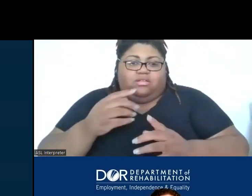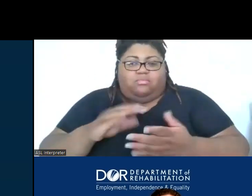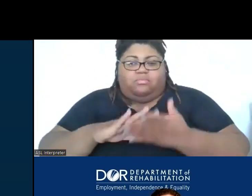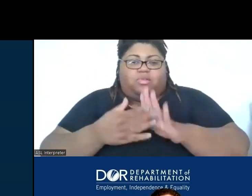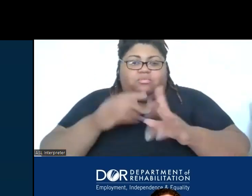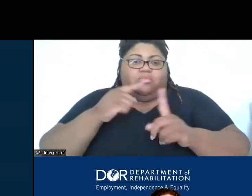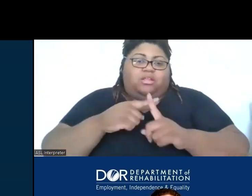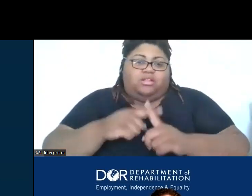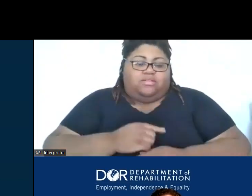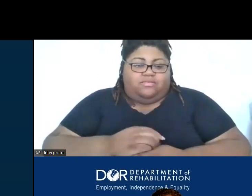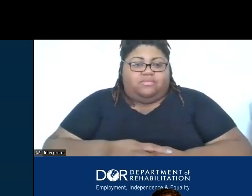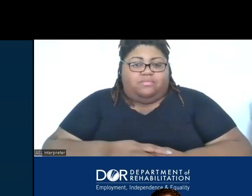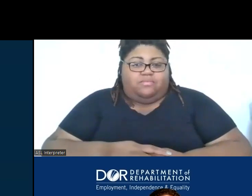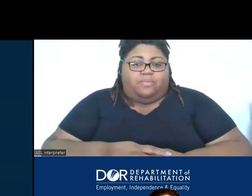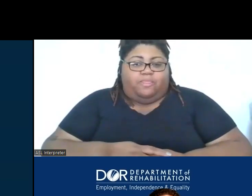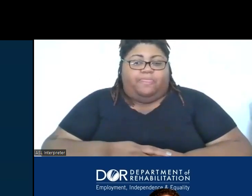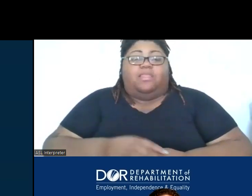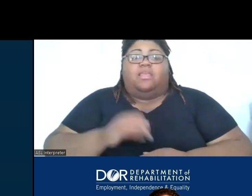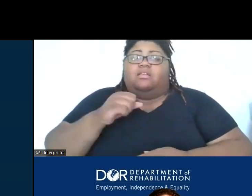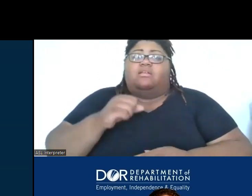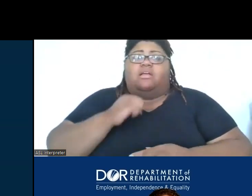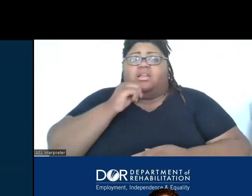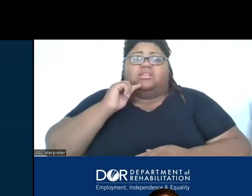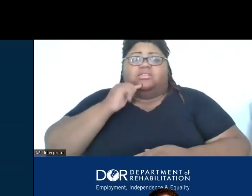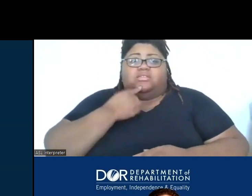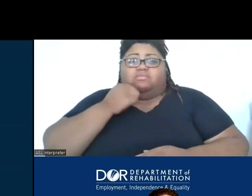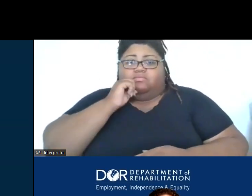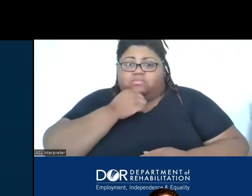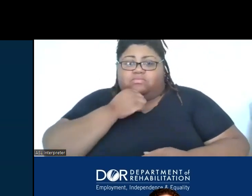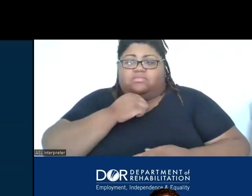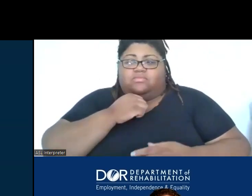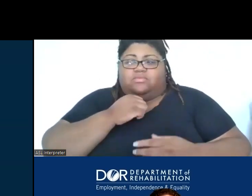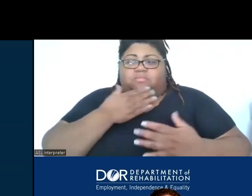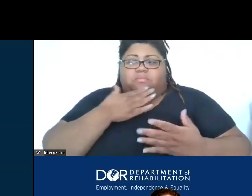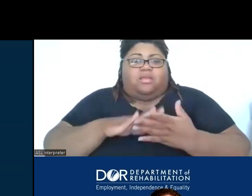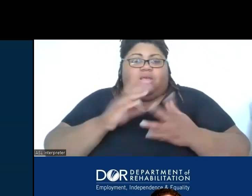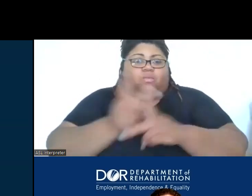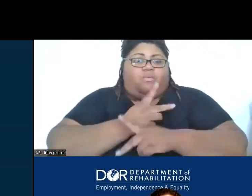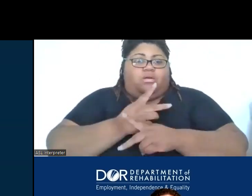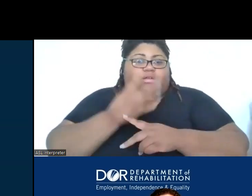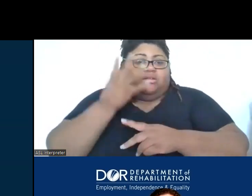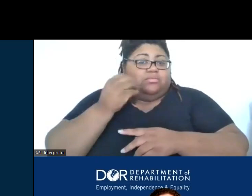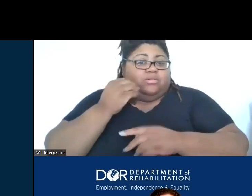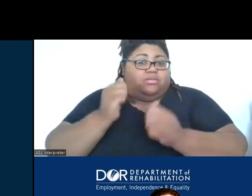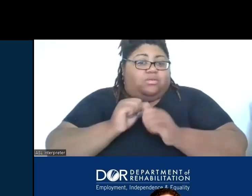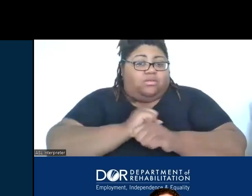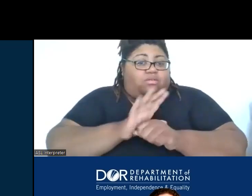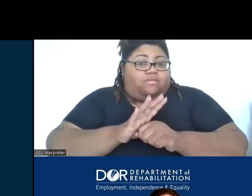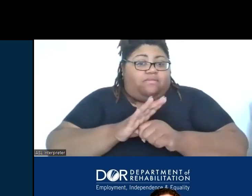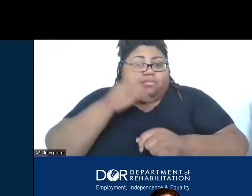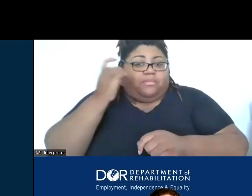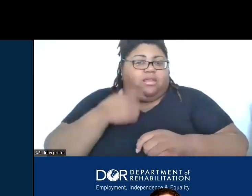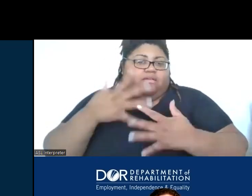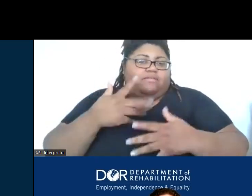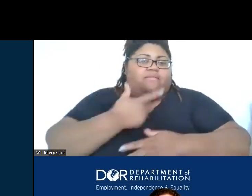though I didn't have a terribly severe case of COVID, thanks to also having been vaccinated and boosted, just the fact that